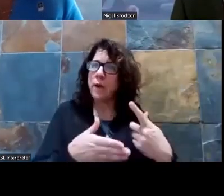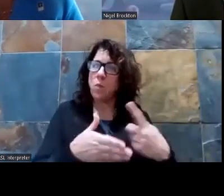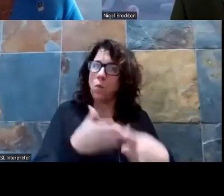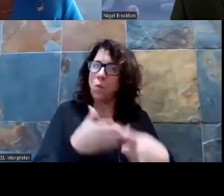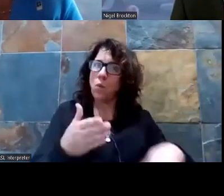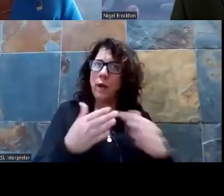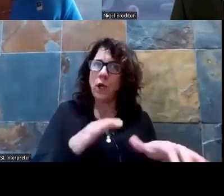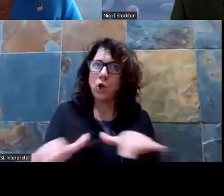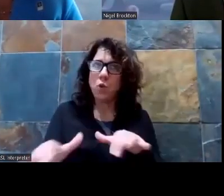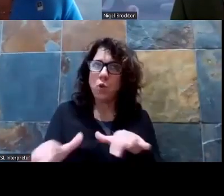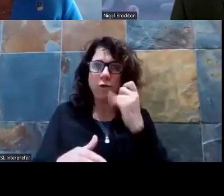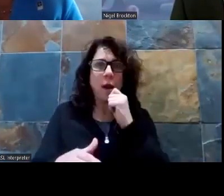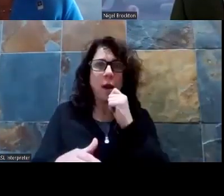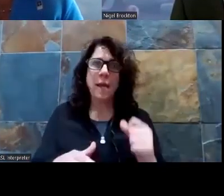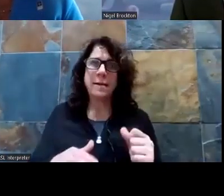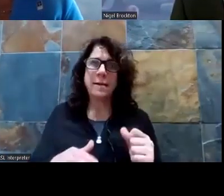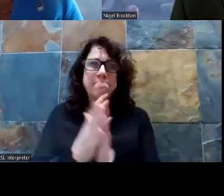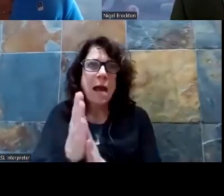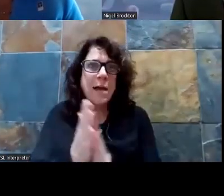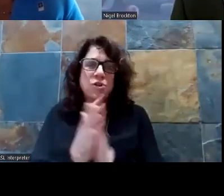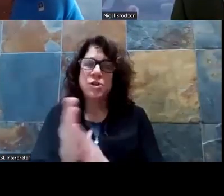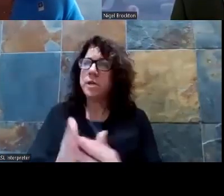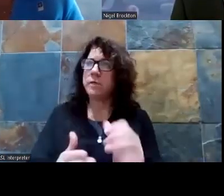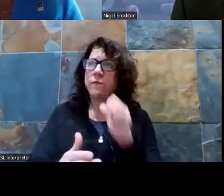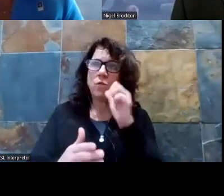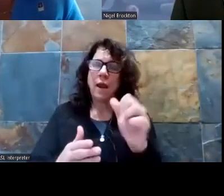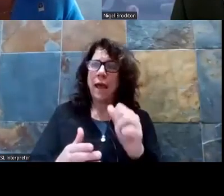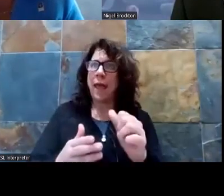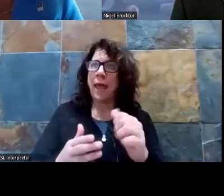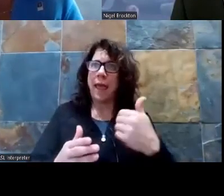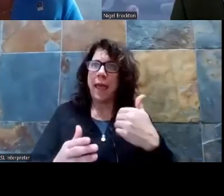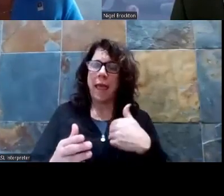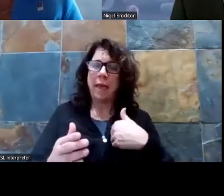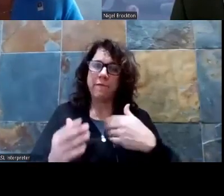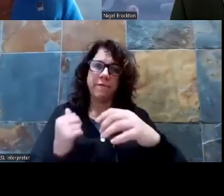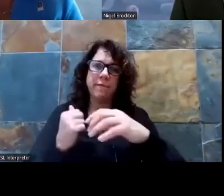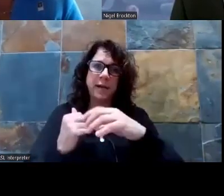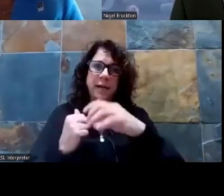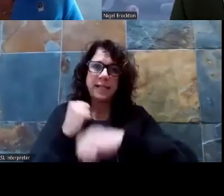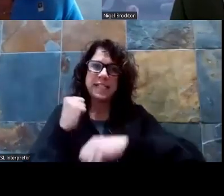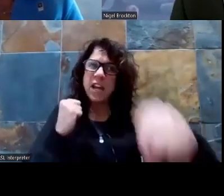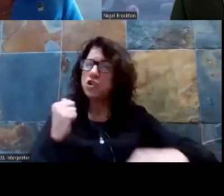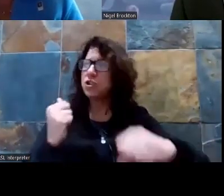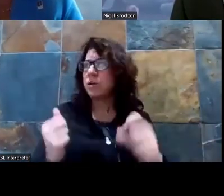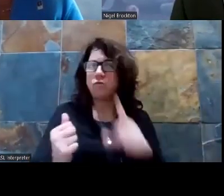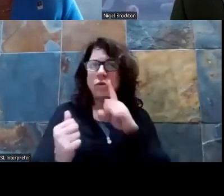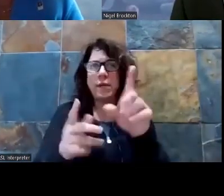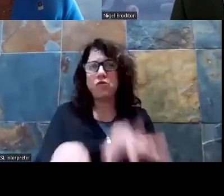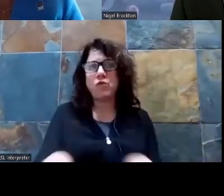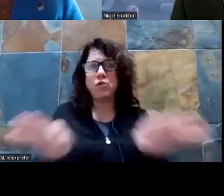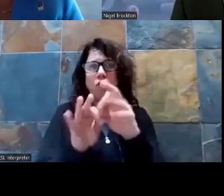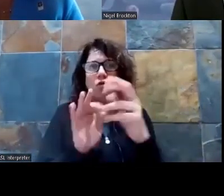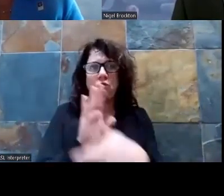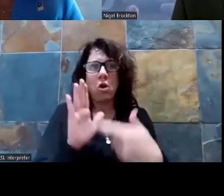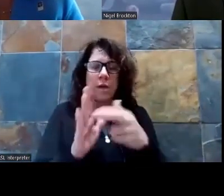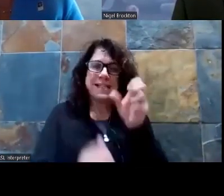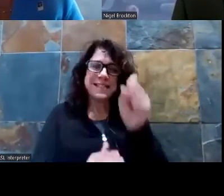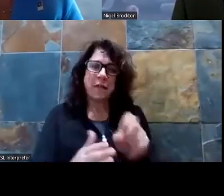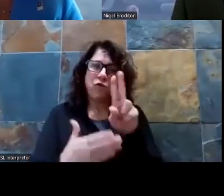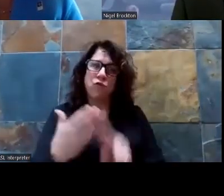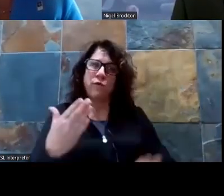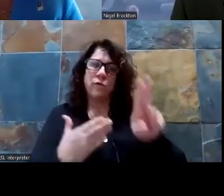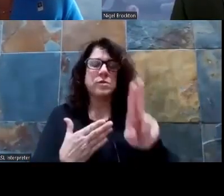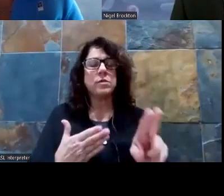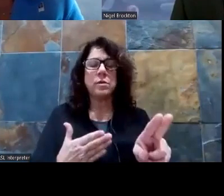not passionate and you don't have an extension, actually plays a critical role. Southern University